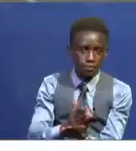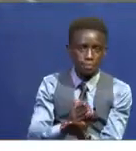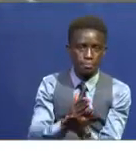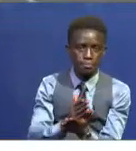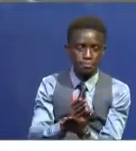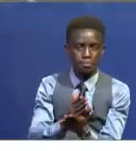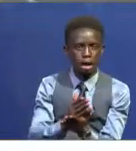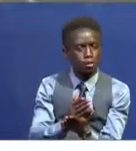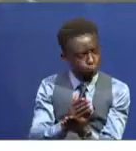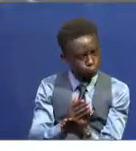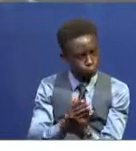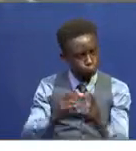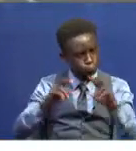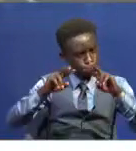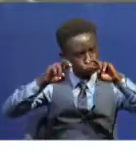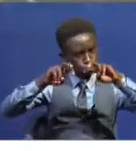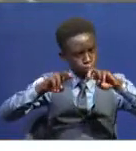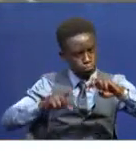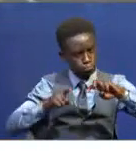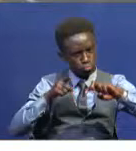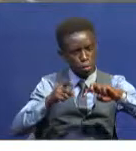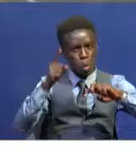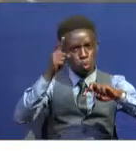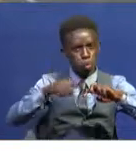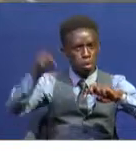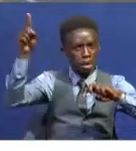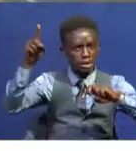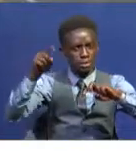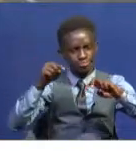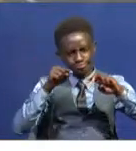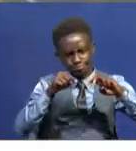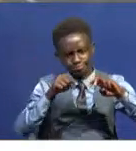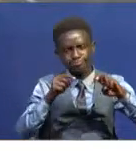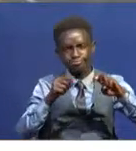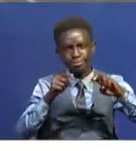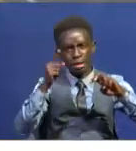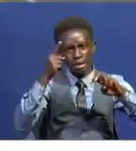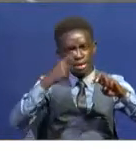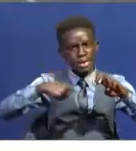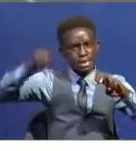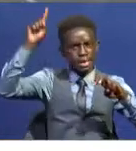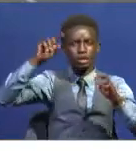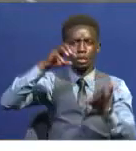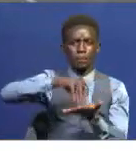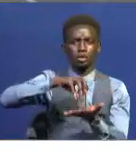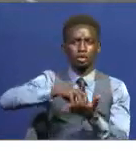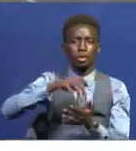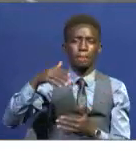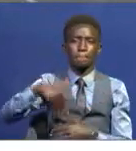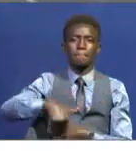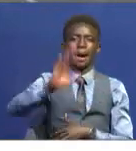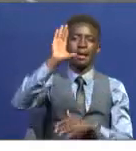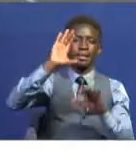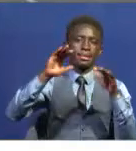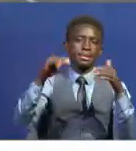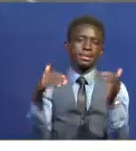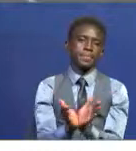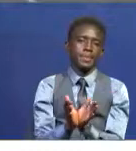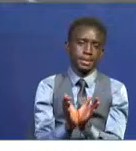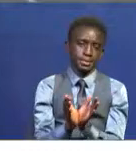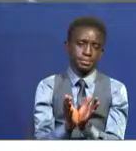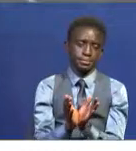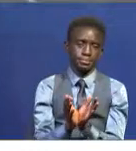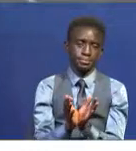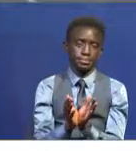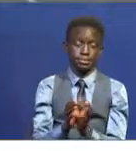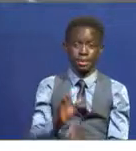reflect the correct or the accurate position of the company. For the forensics part of